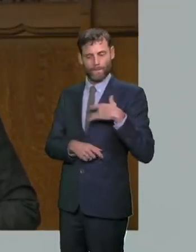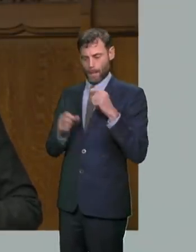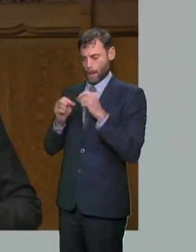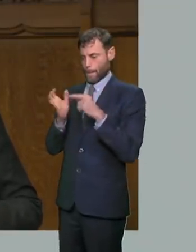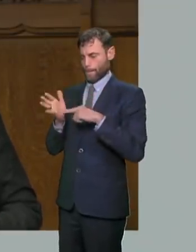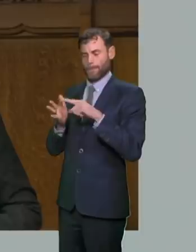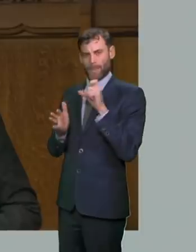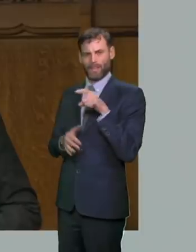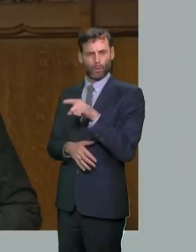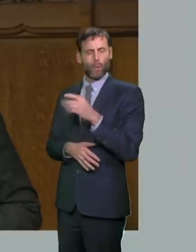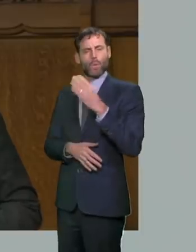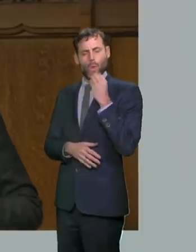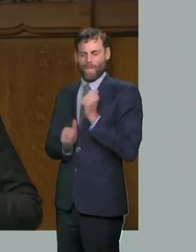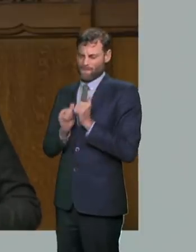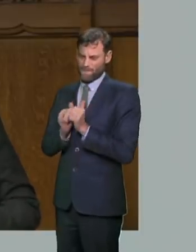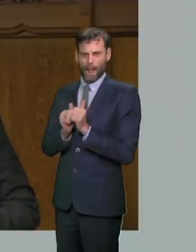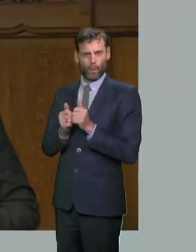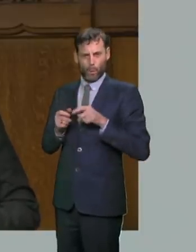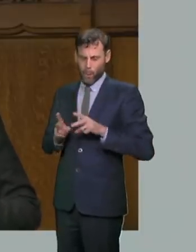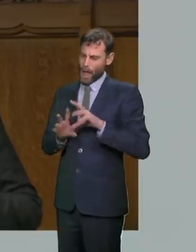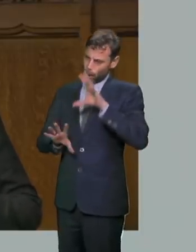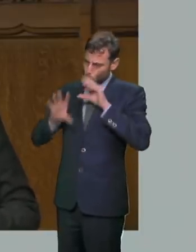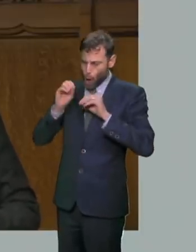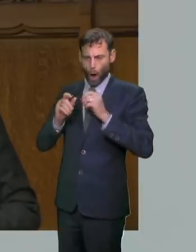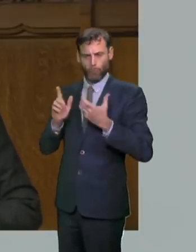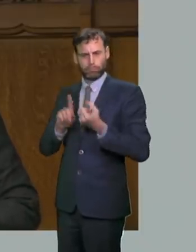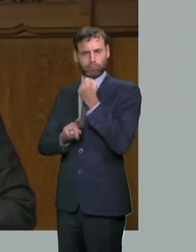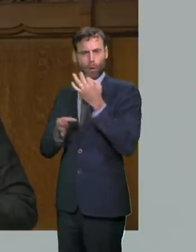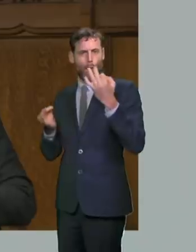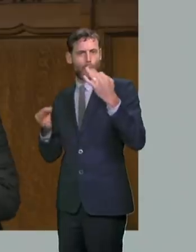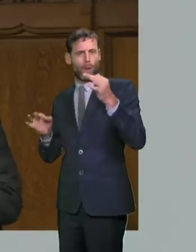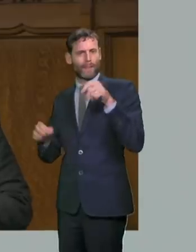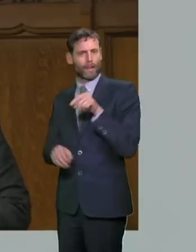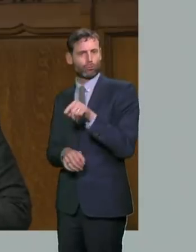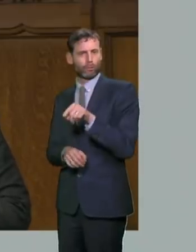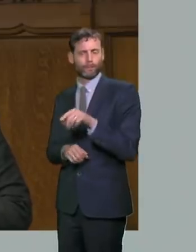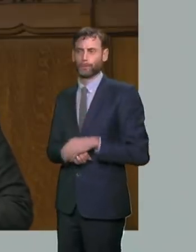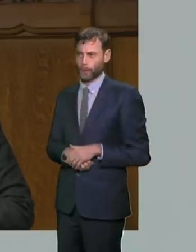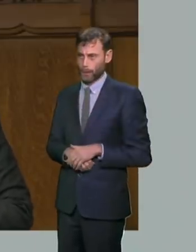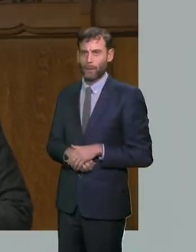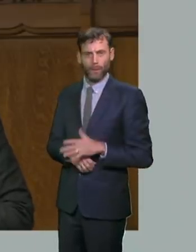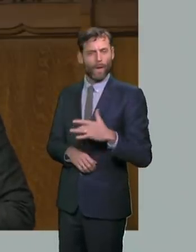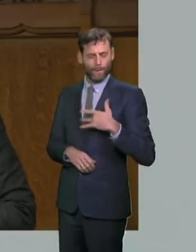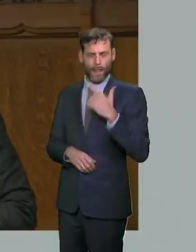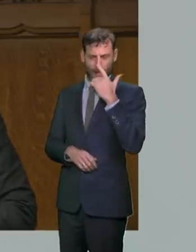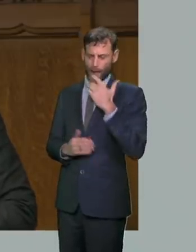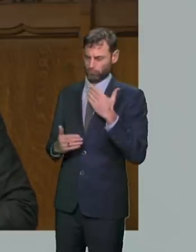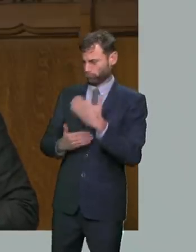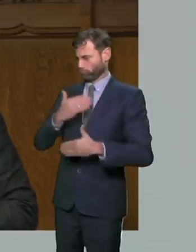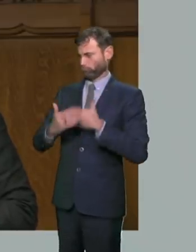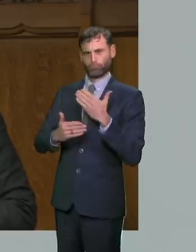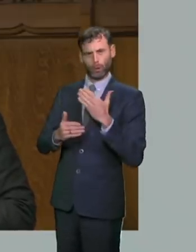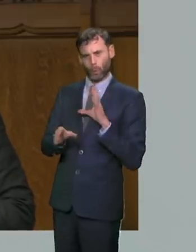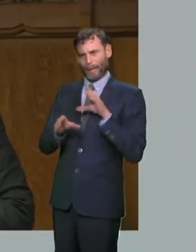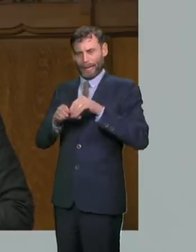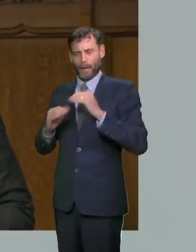a really valuable qualification and course, enabling progress into higher education and